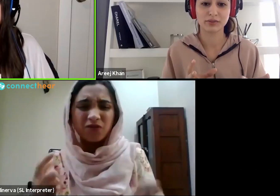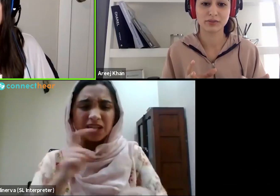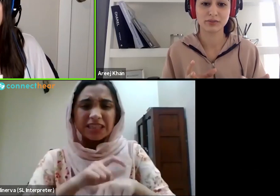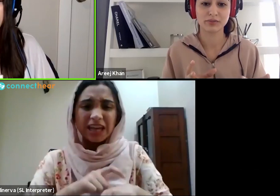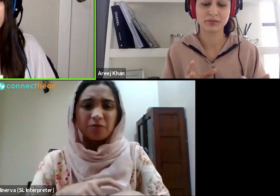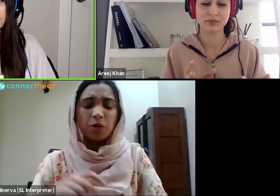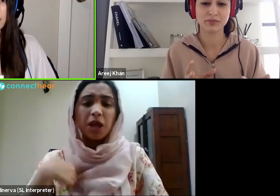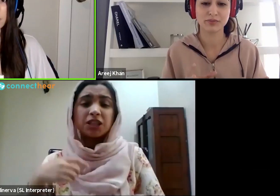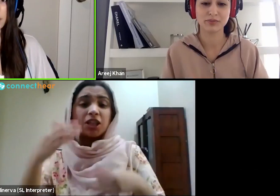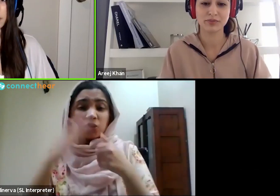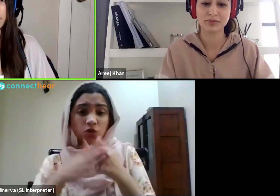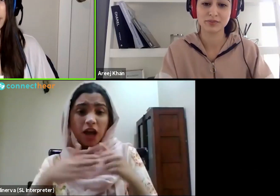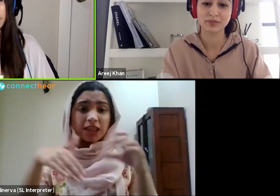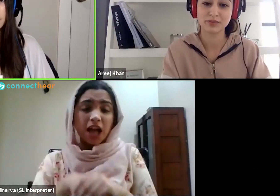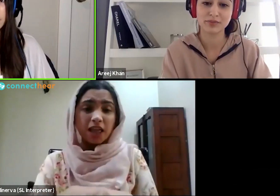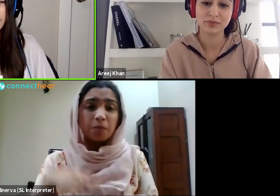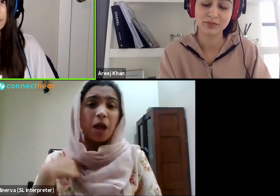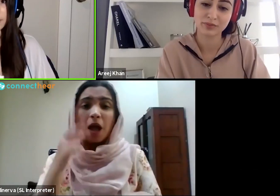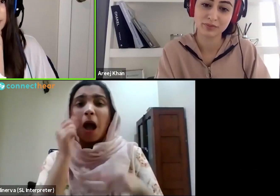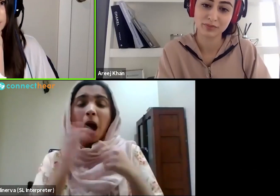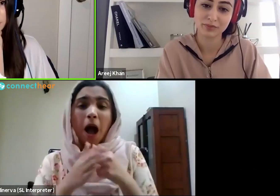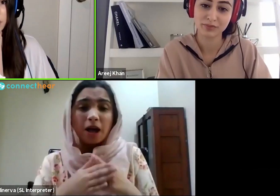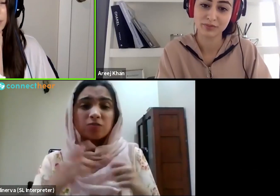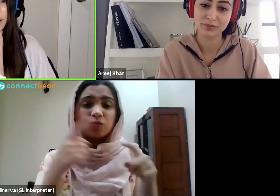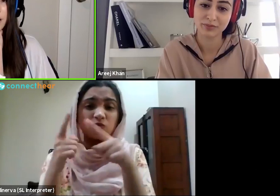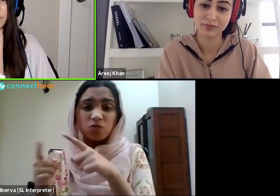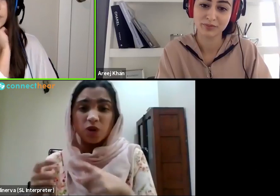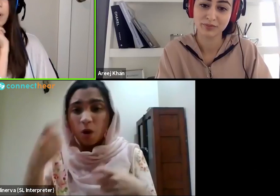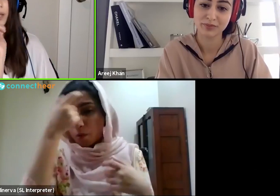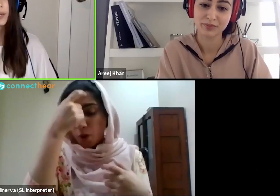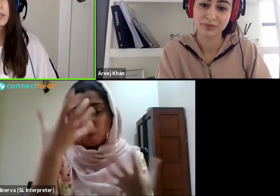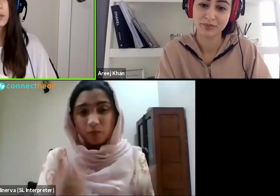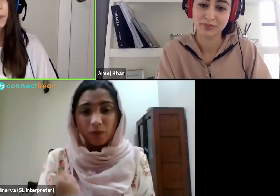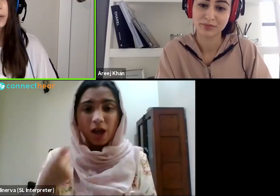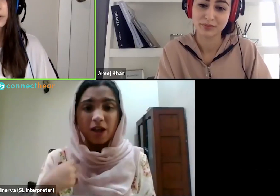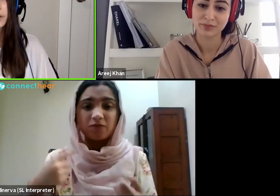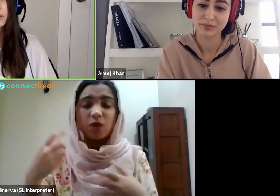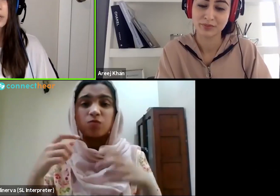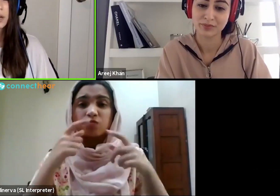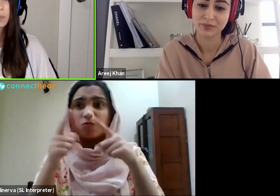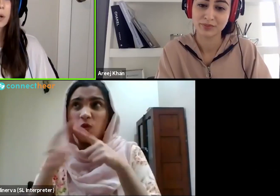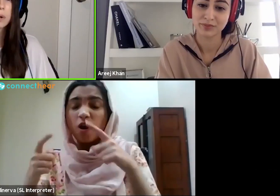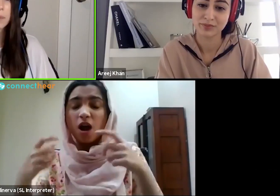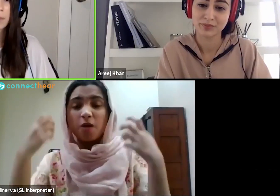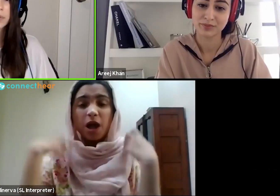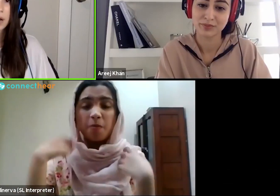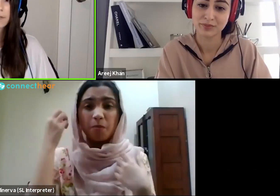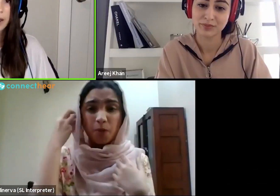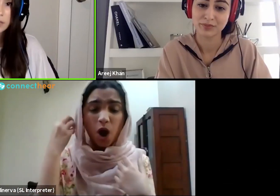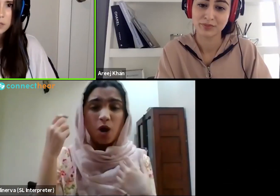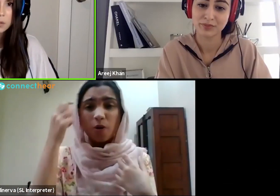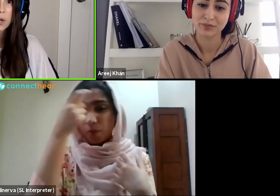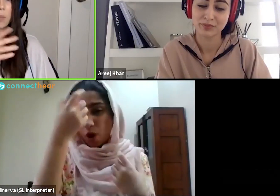my husband, that I'm like, okay, I hate that I have to ask him a lot. And that often correlates to when my hearing cochlear point map is